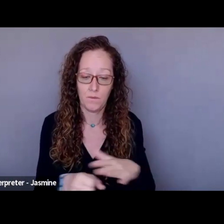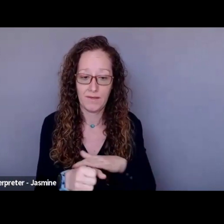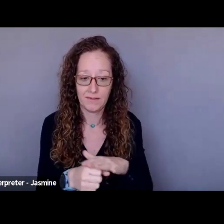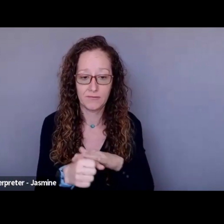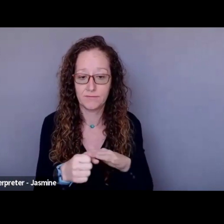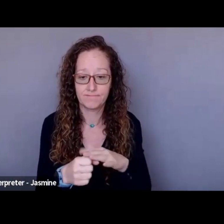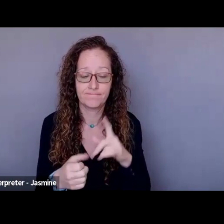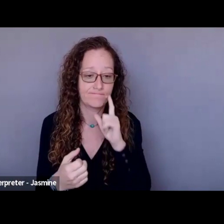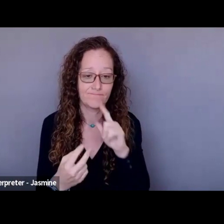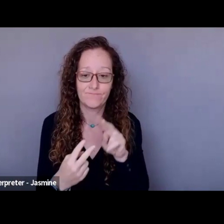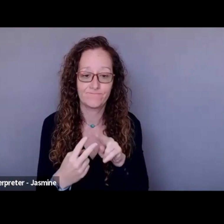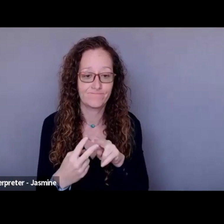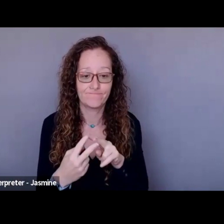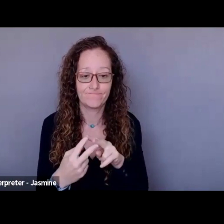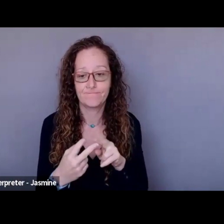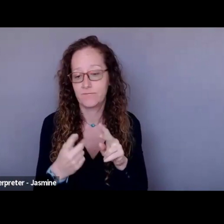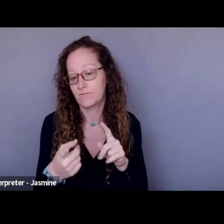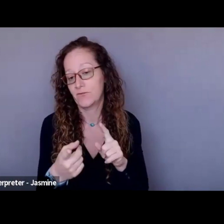for this play.